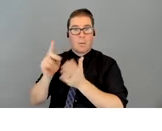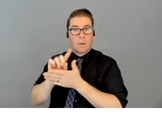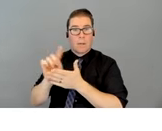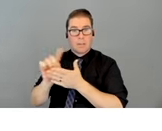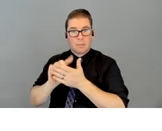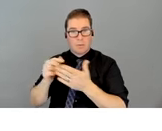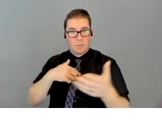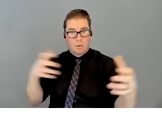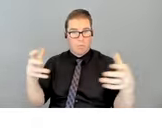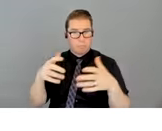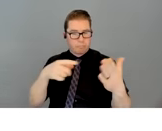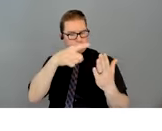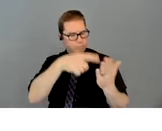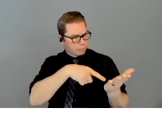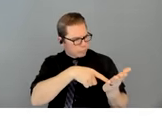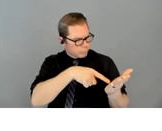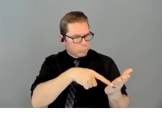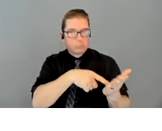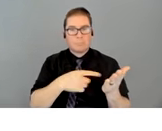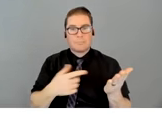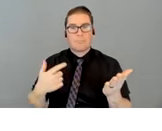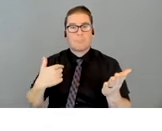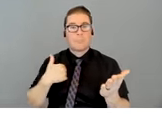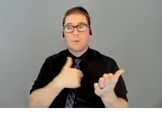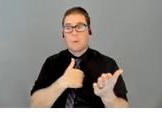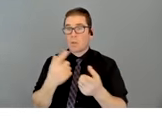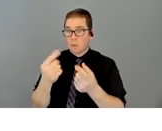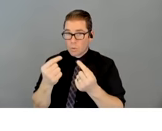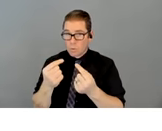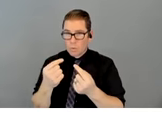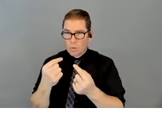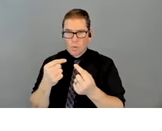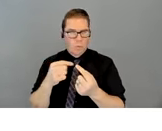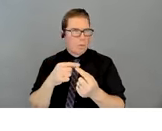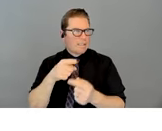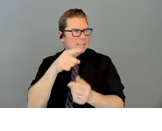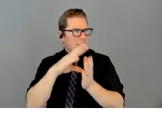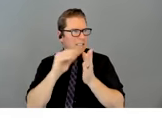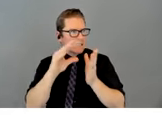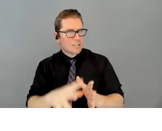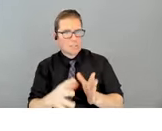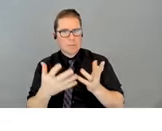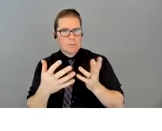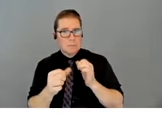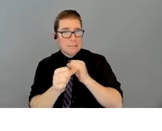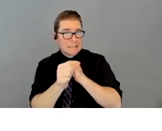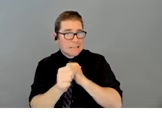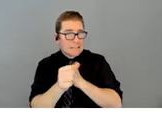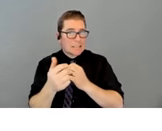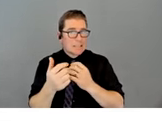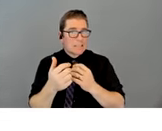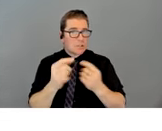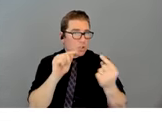staff them, or we go through a threat assessment for each case that we